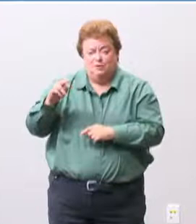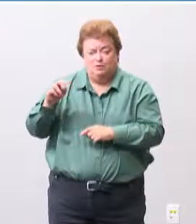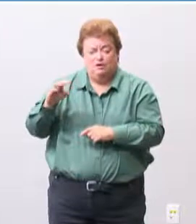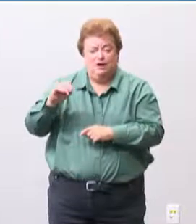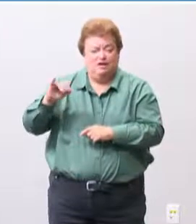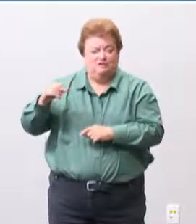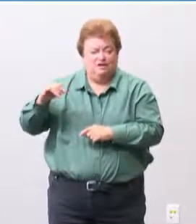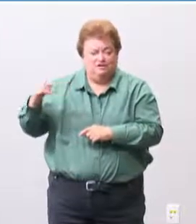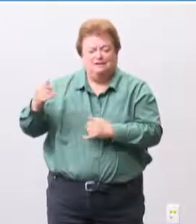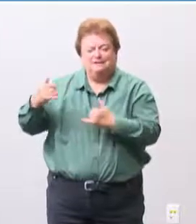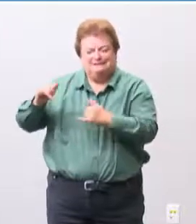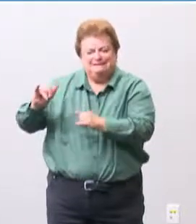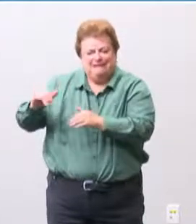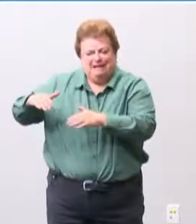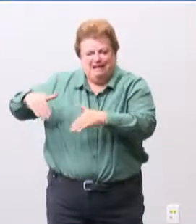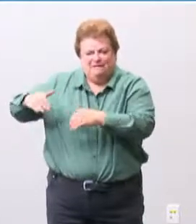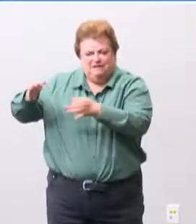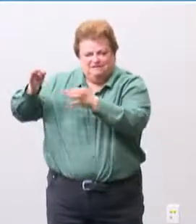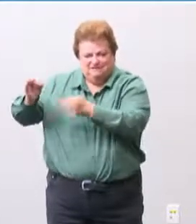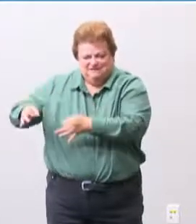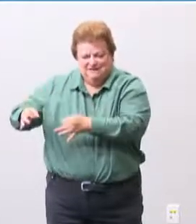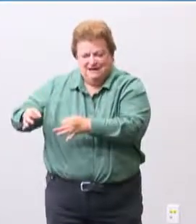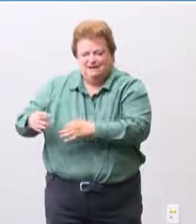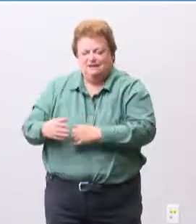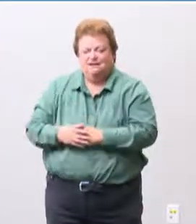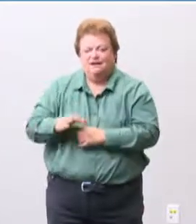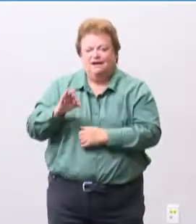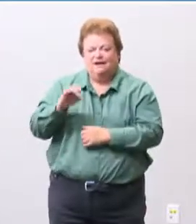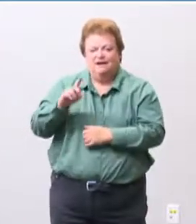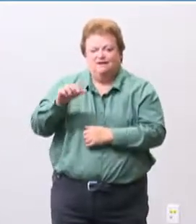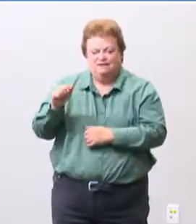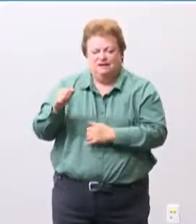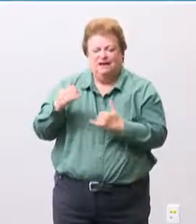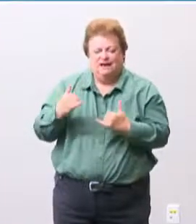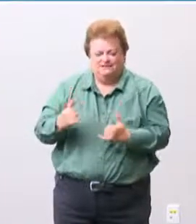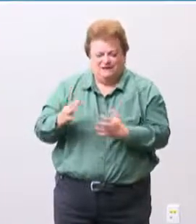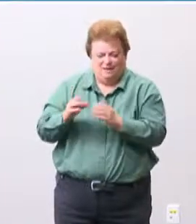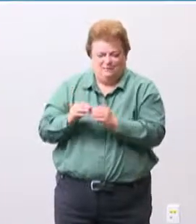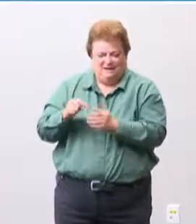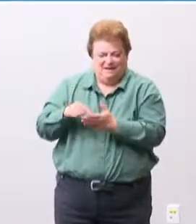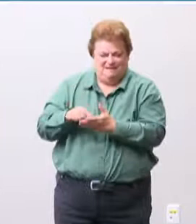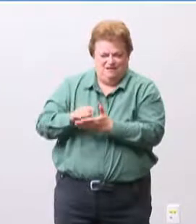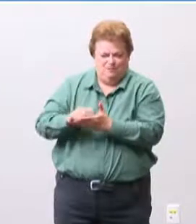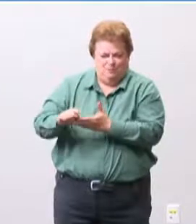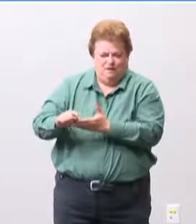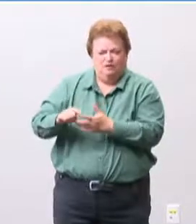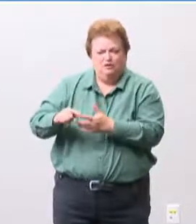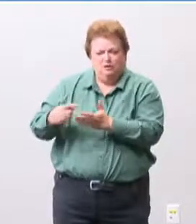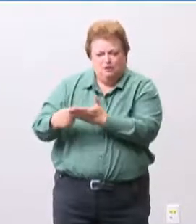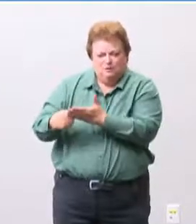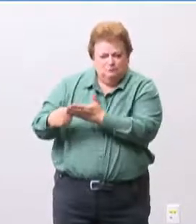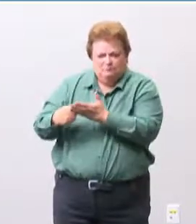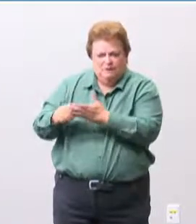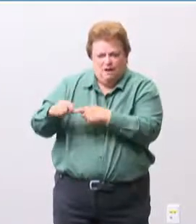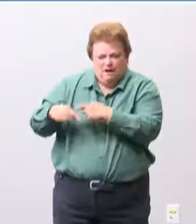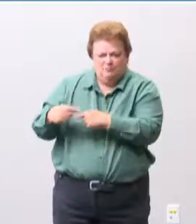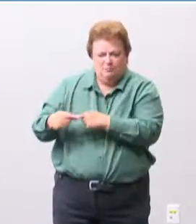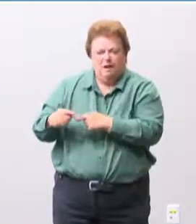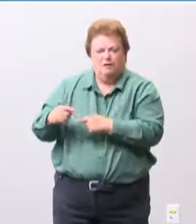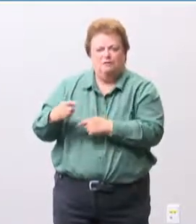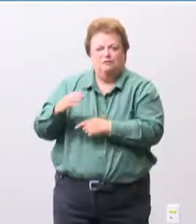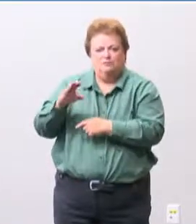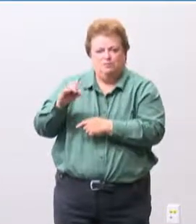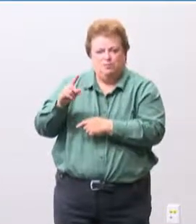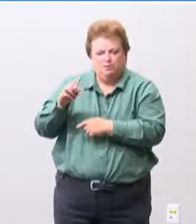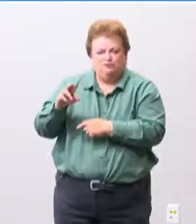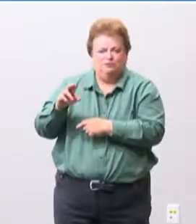still being determined. An FDA advisory panel is meeting later this week to consider booster doses of both